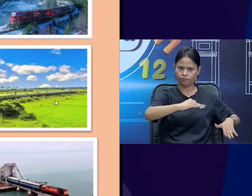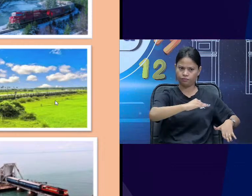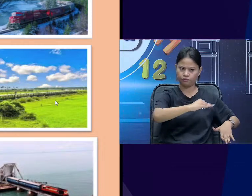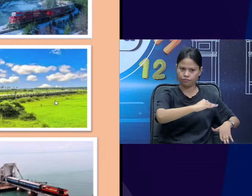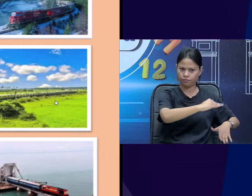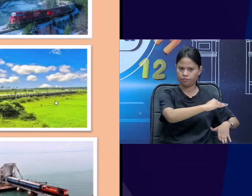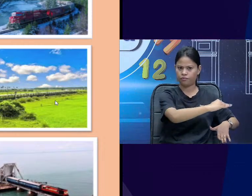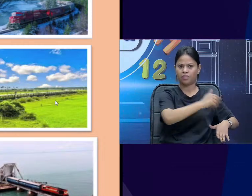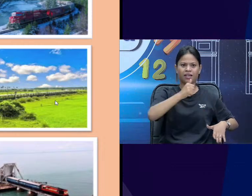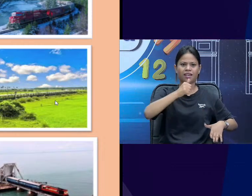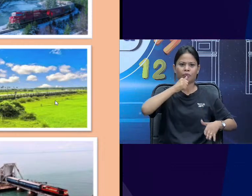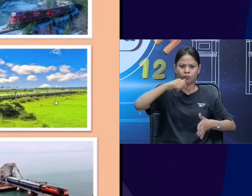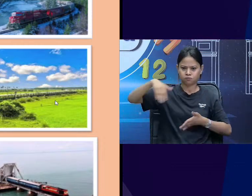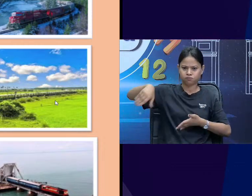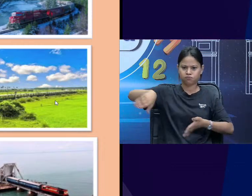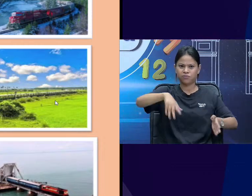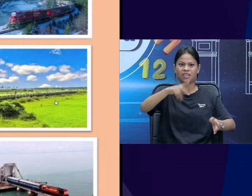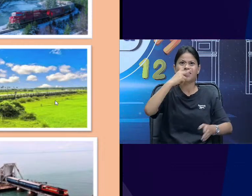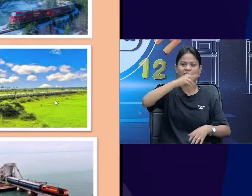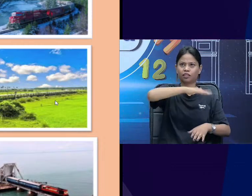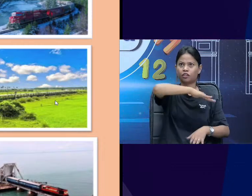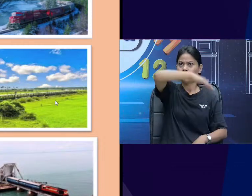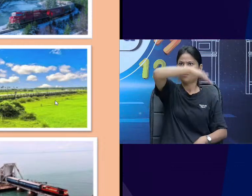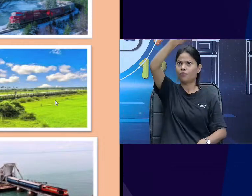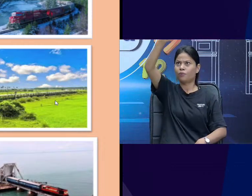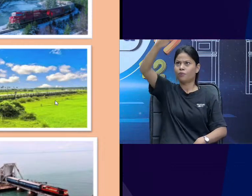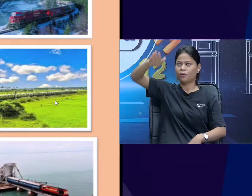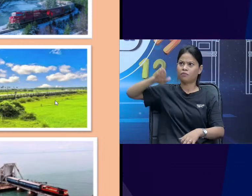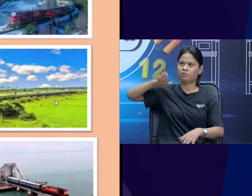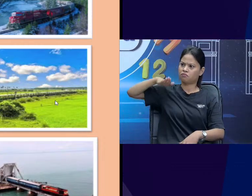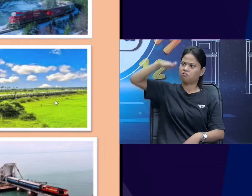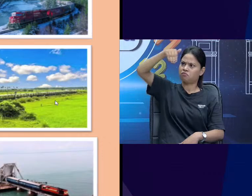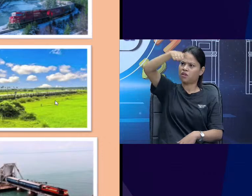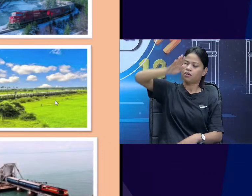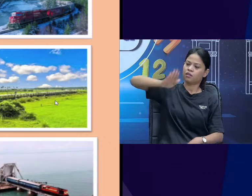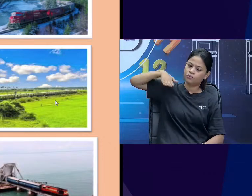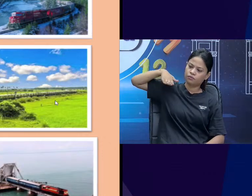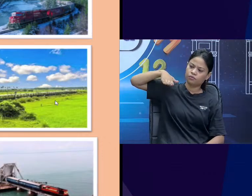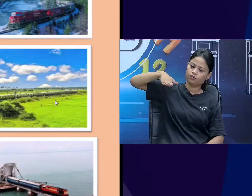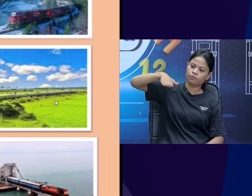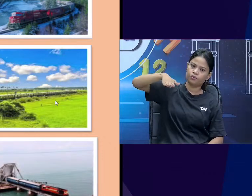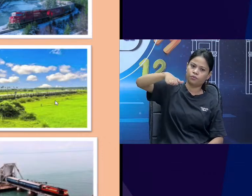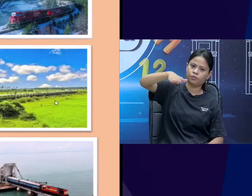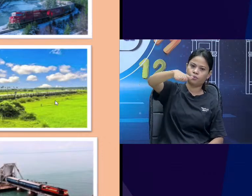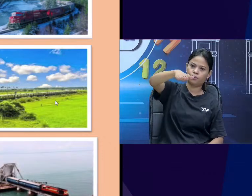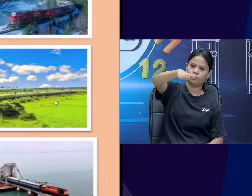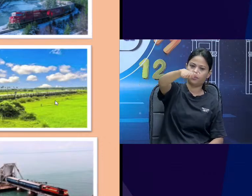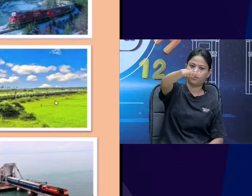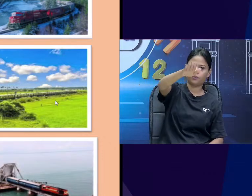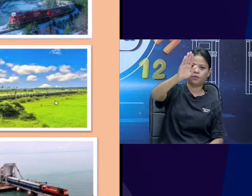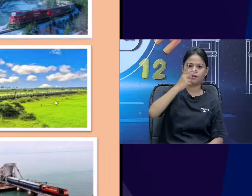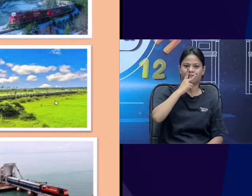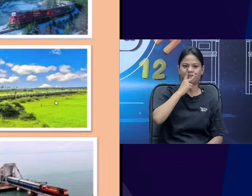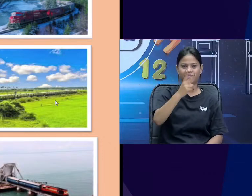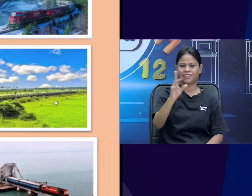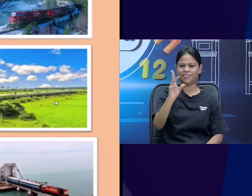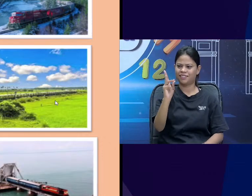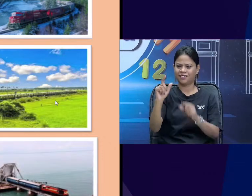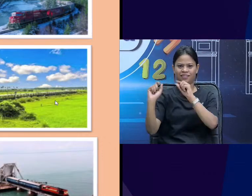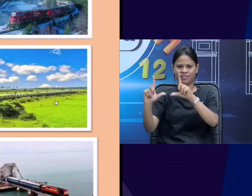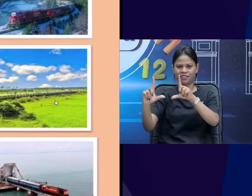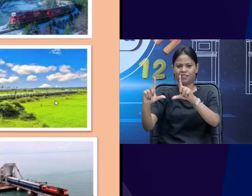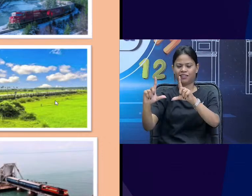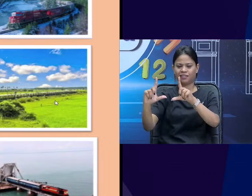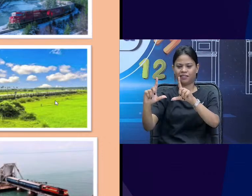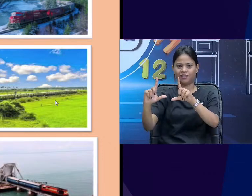are green fields, green paddy or green some other green field. Over